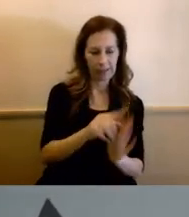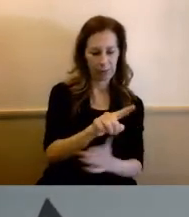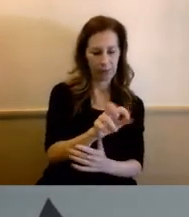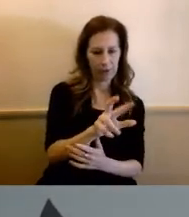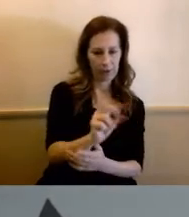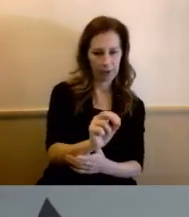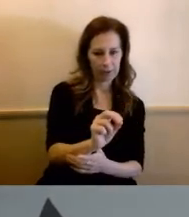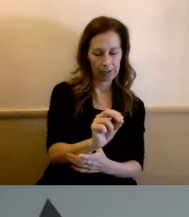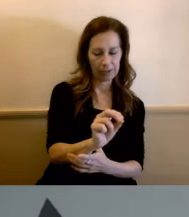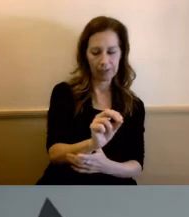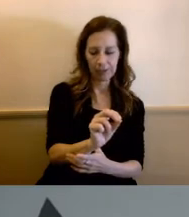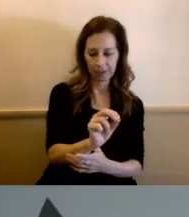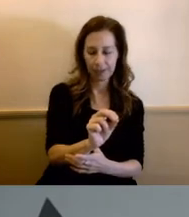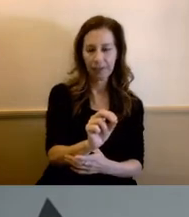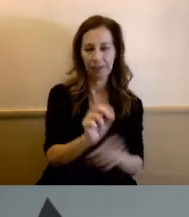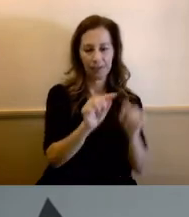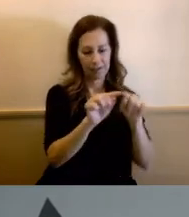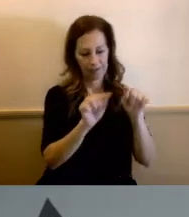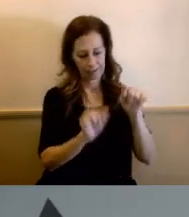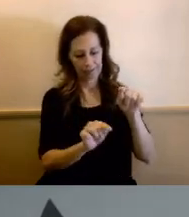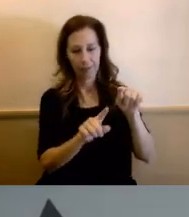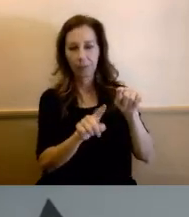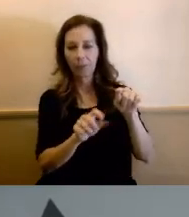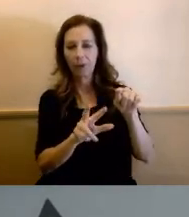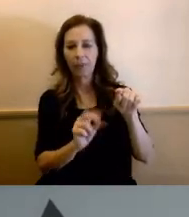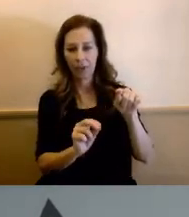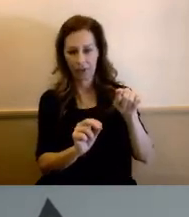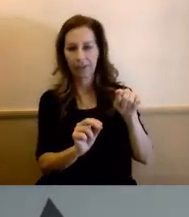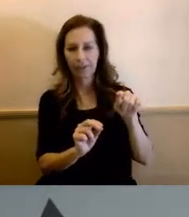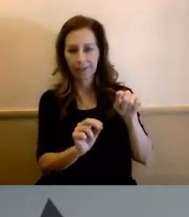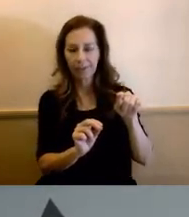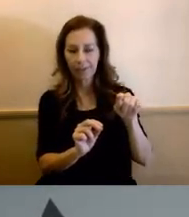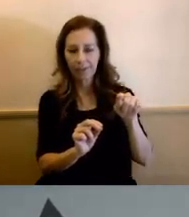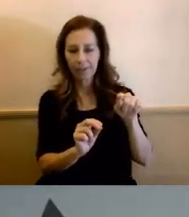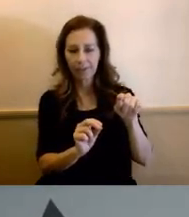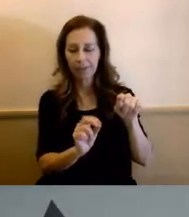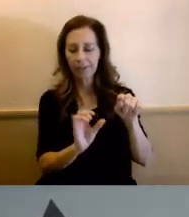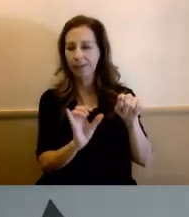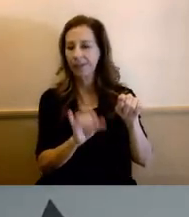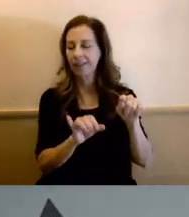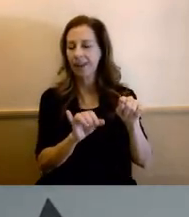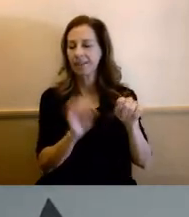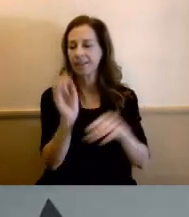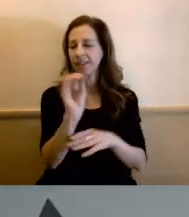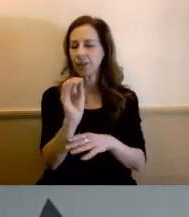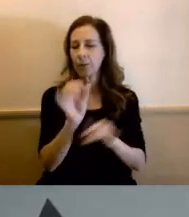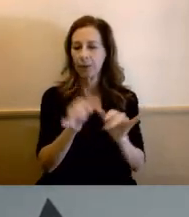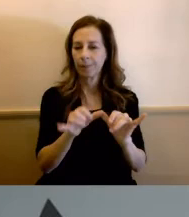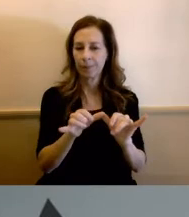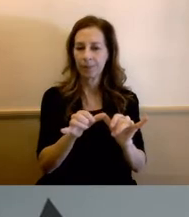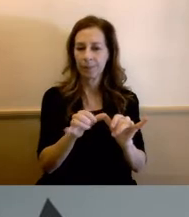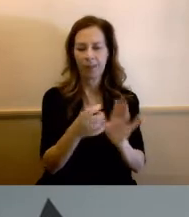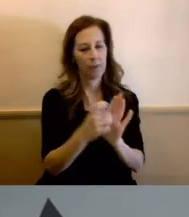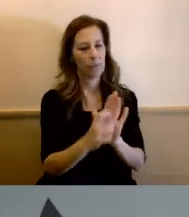So these two are also 130 degrees. That's supposed to be my degree measurement. Let me rewrite that for us.